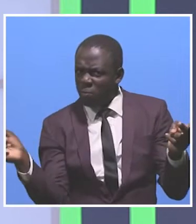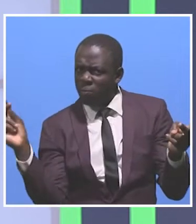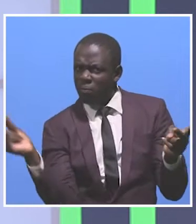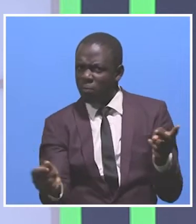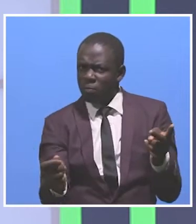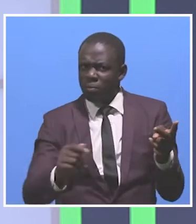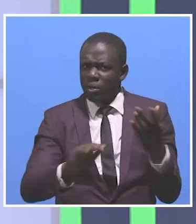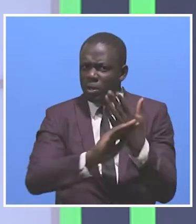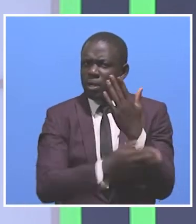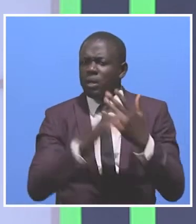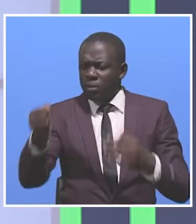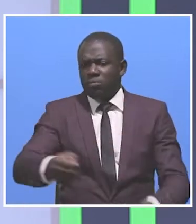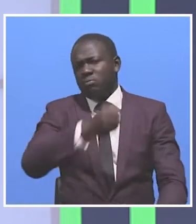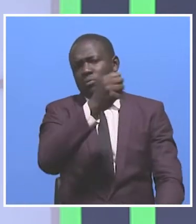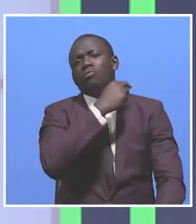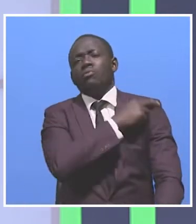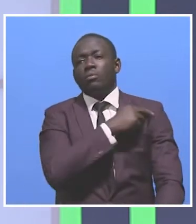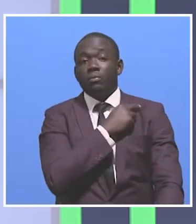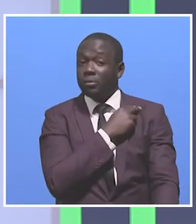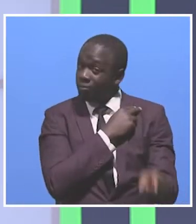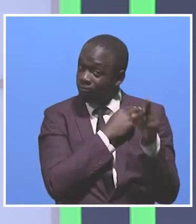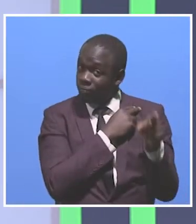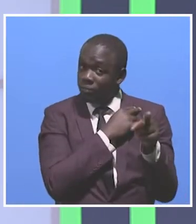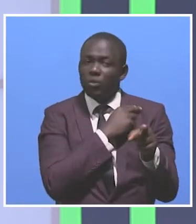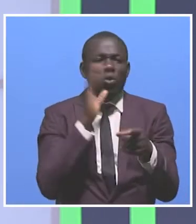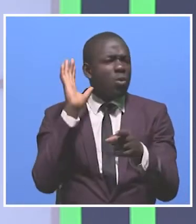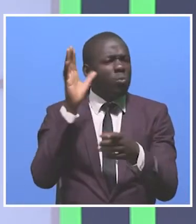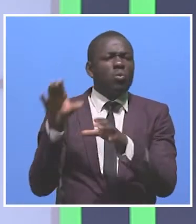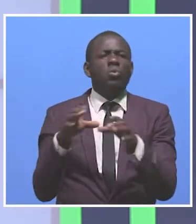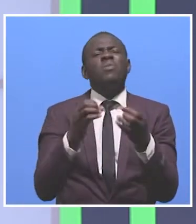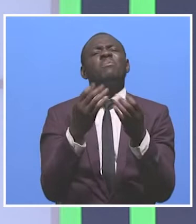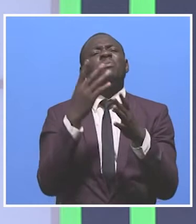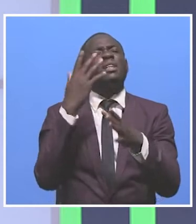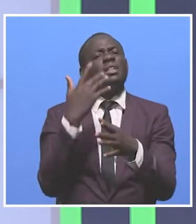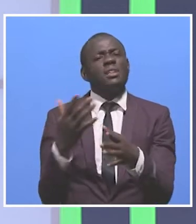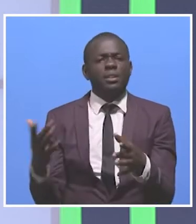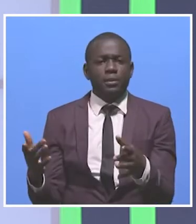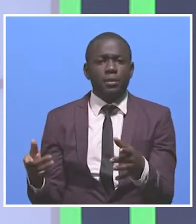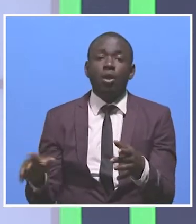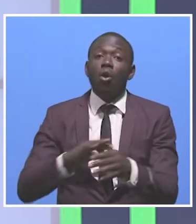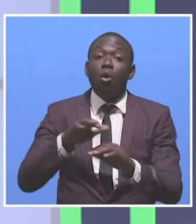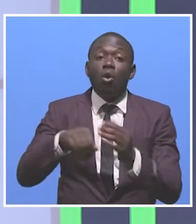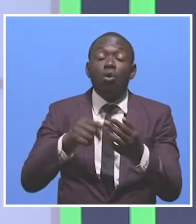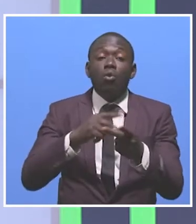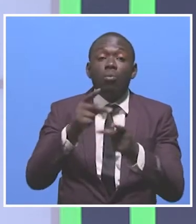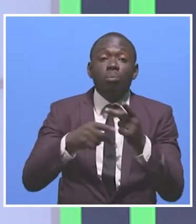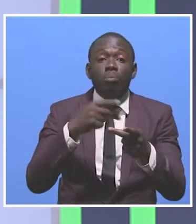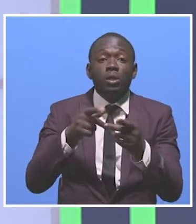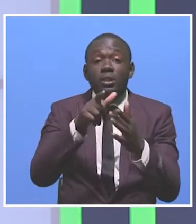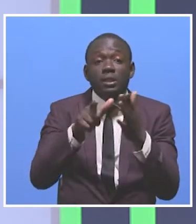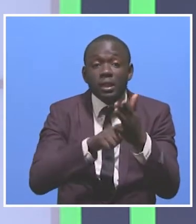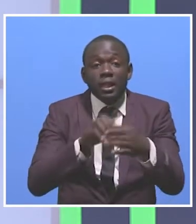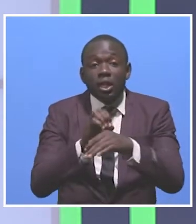hospital. There are a lot of things that we'll do there. You will be taken through the whole process of legal counseling,